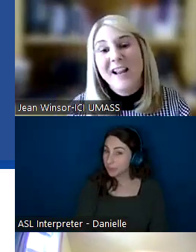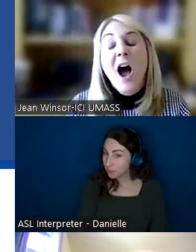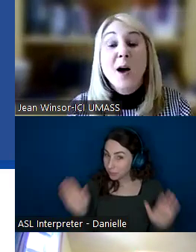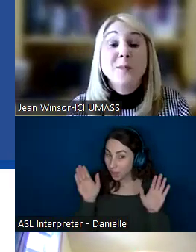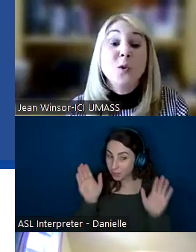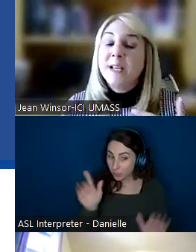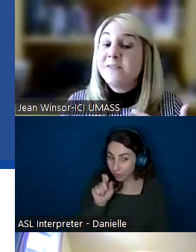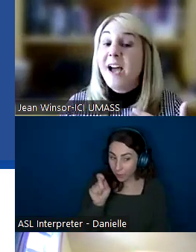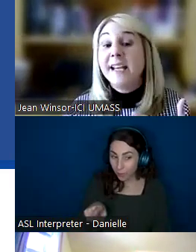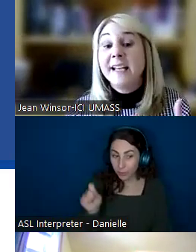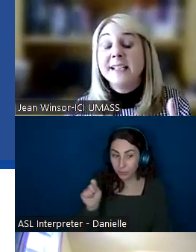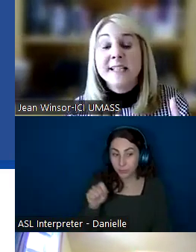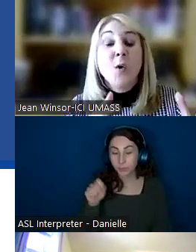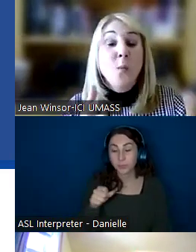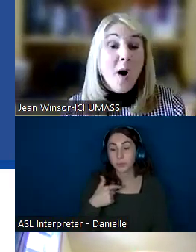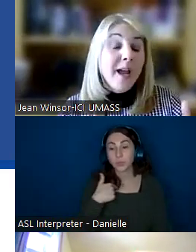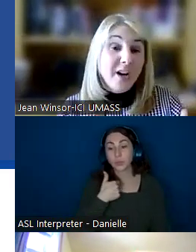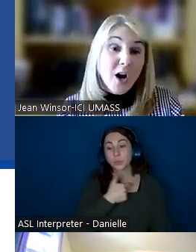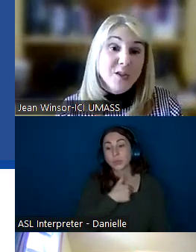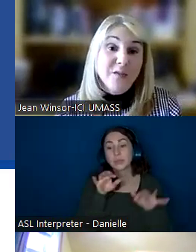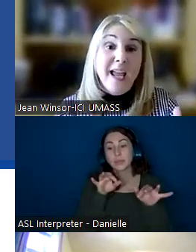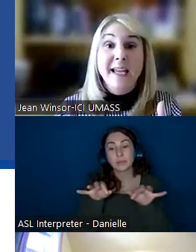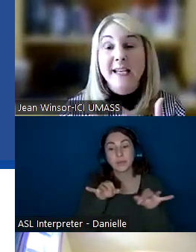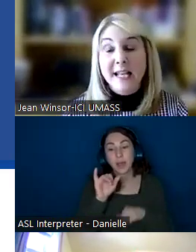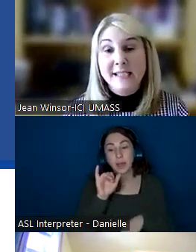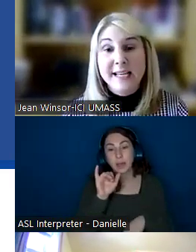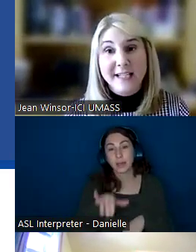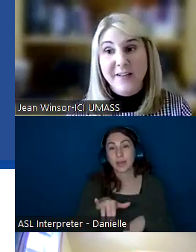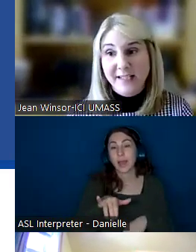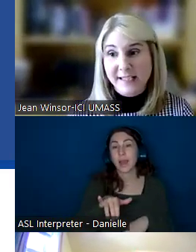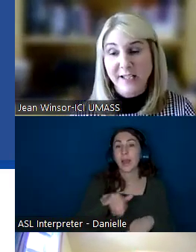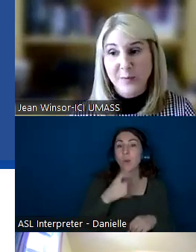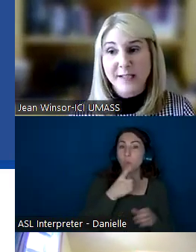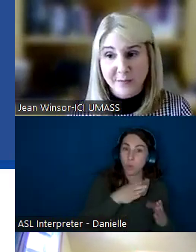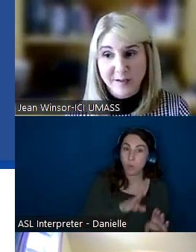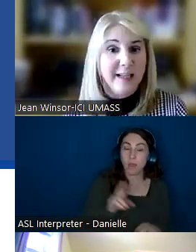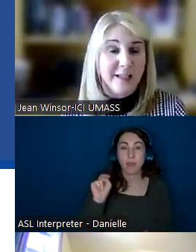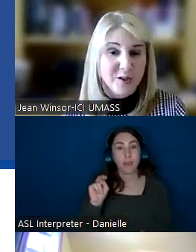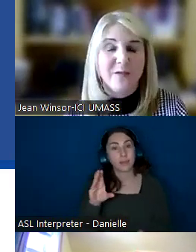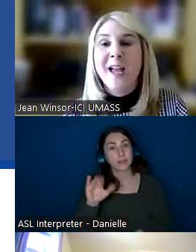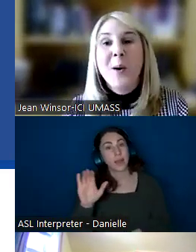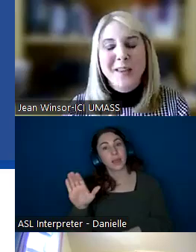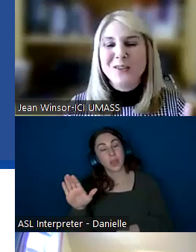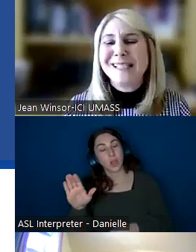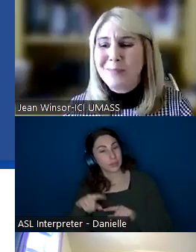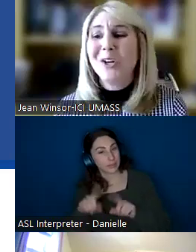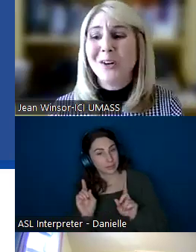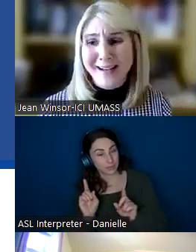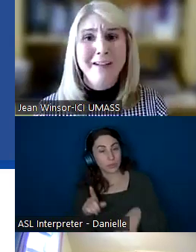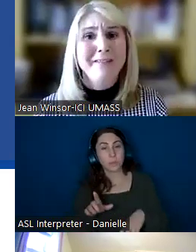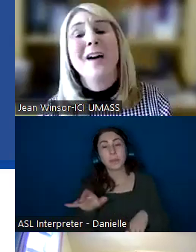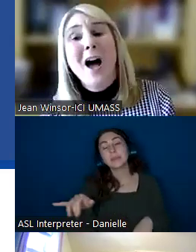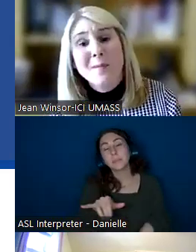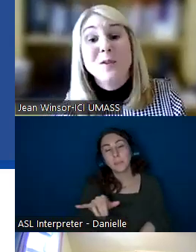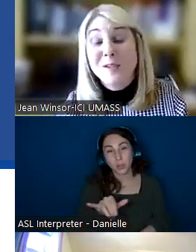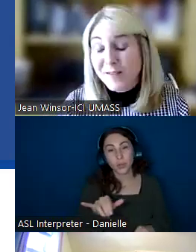question. So we define it one way in our survey, and NCI defines it a little bit differently in their survey, but they're similar